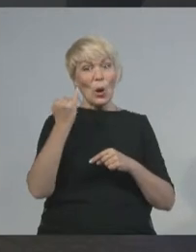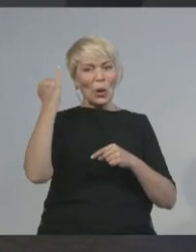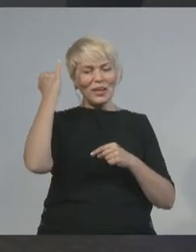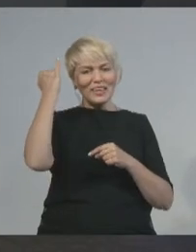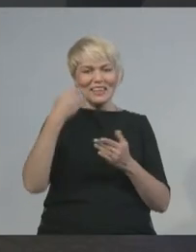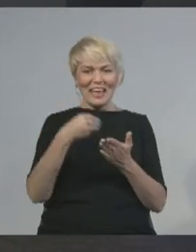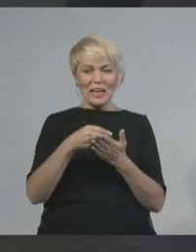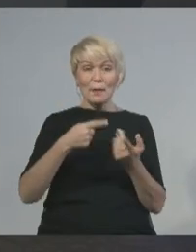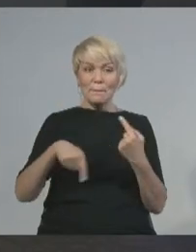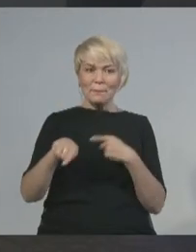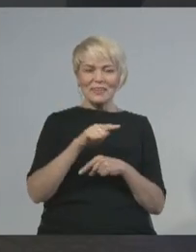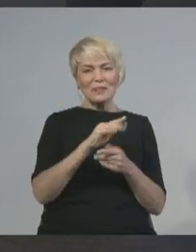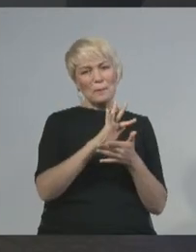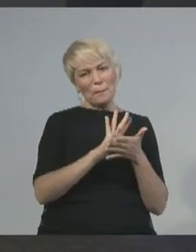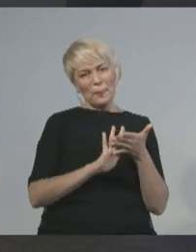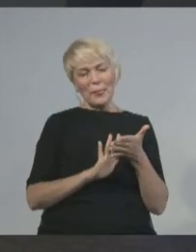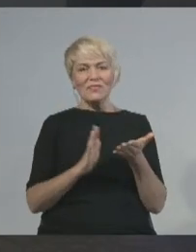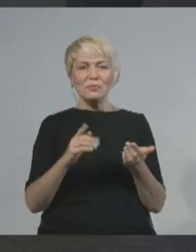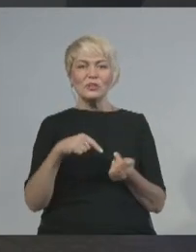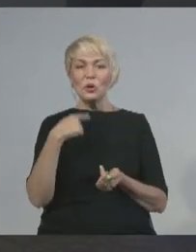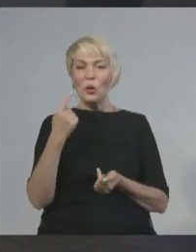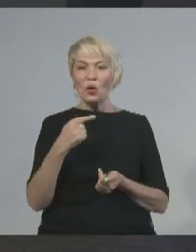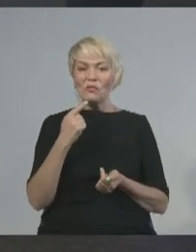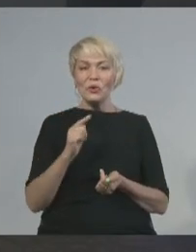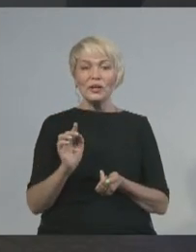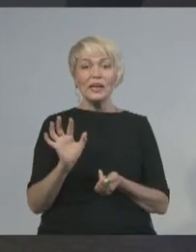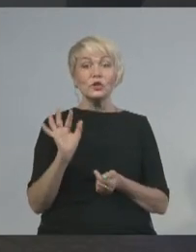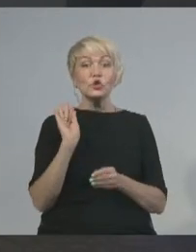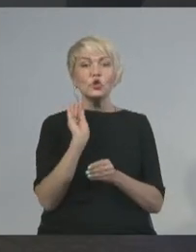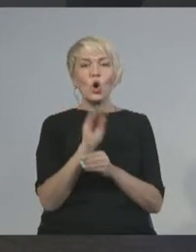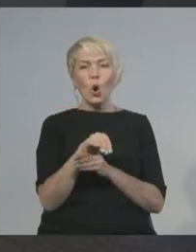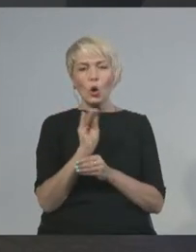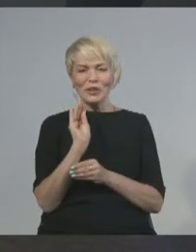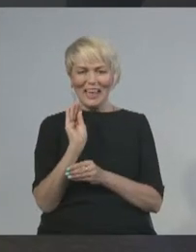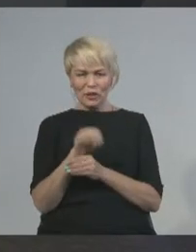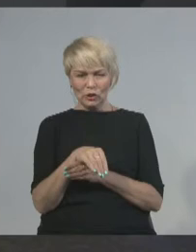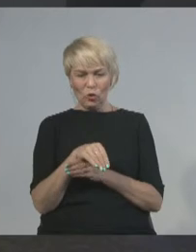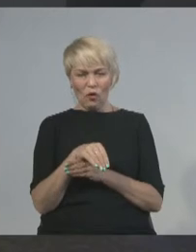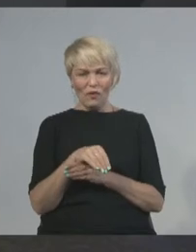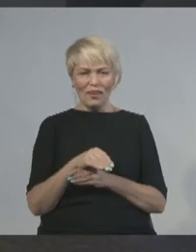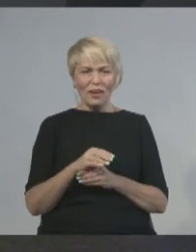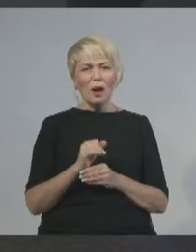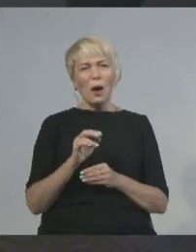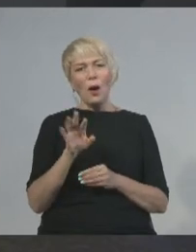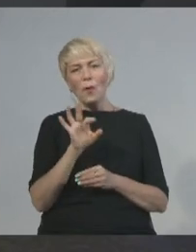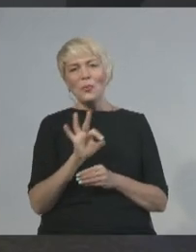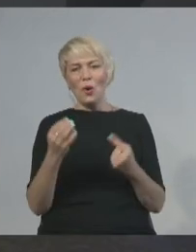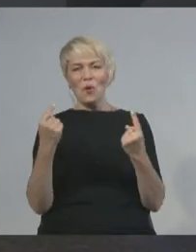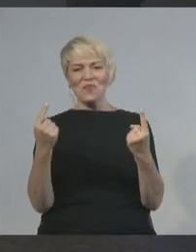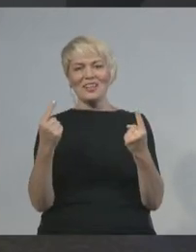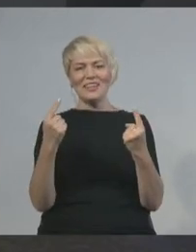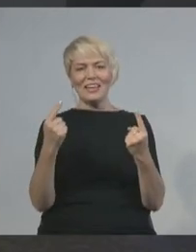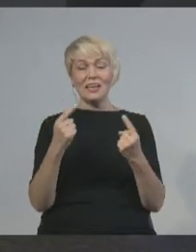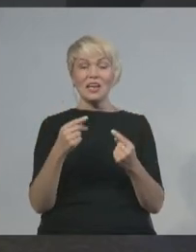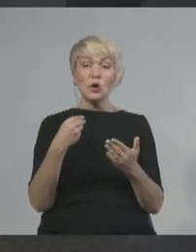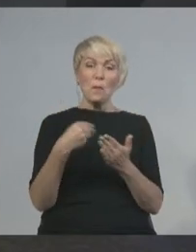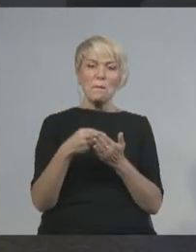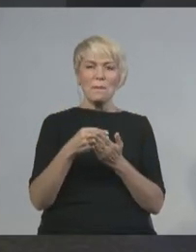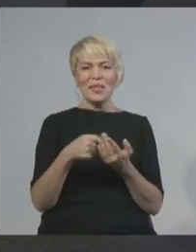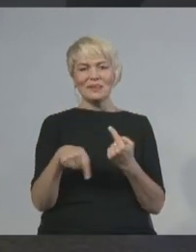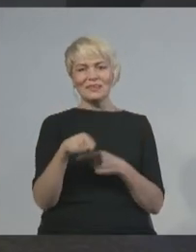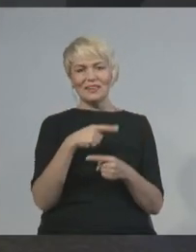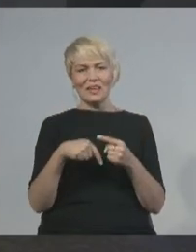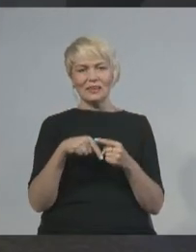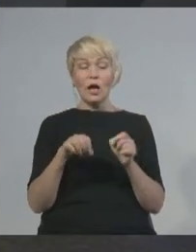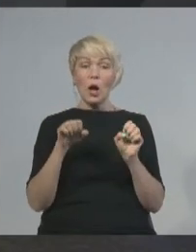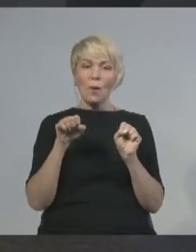business sorry valerie that we were talking so much about additional or if we speak about